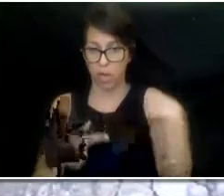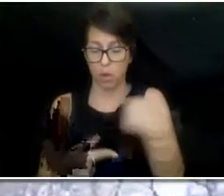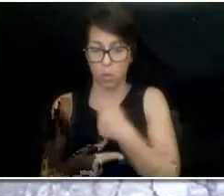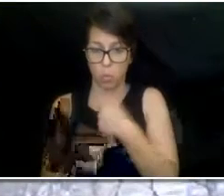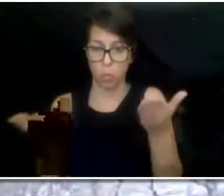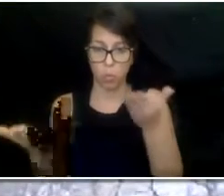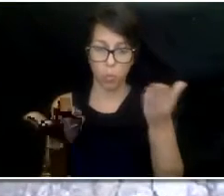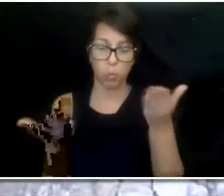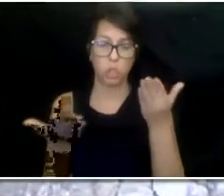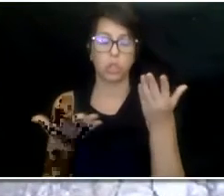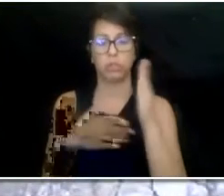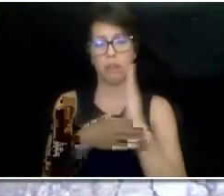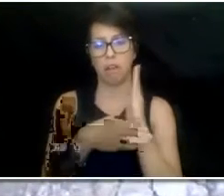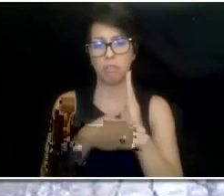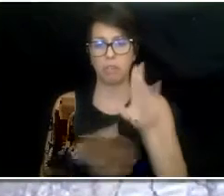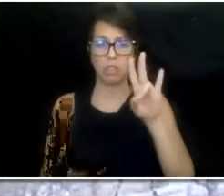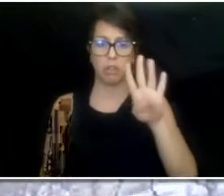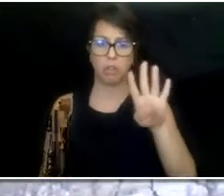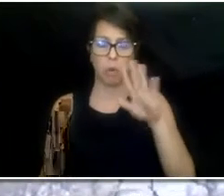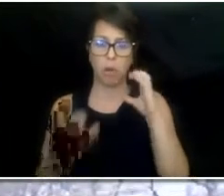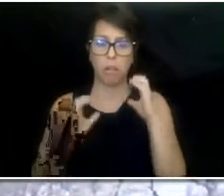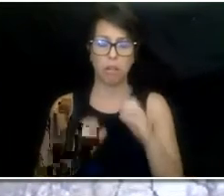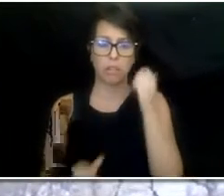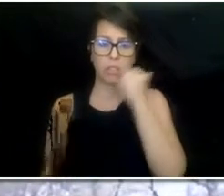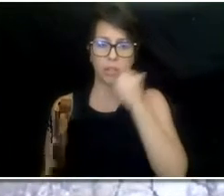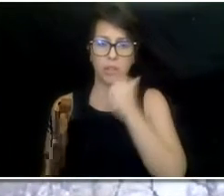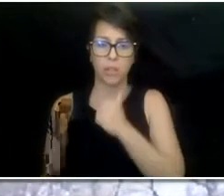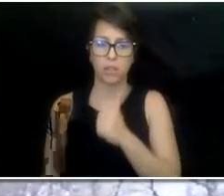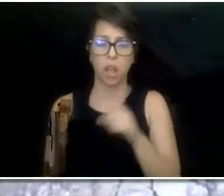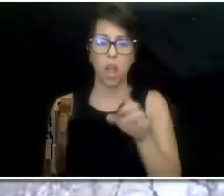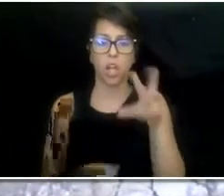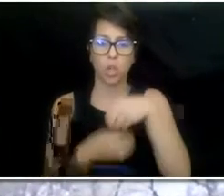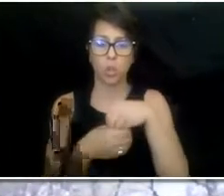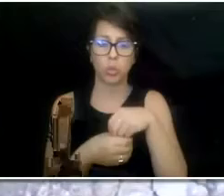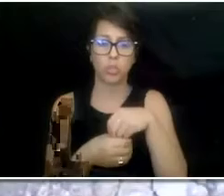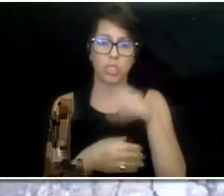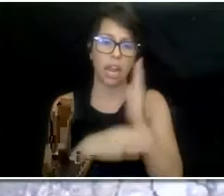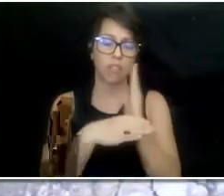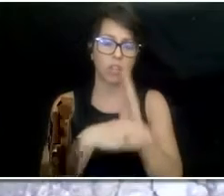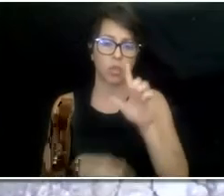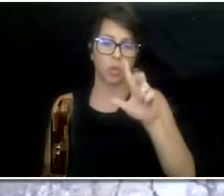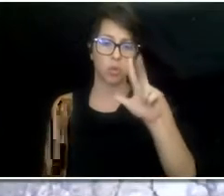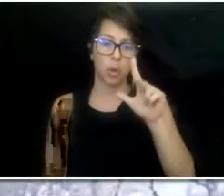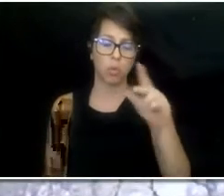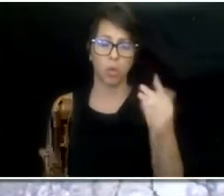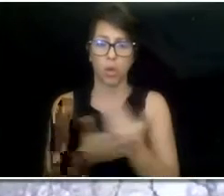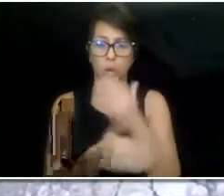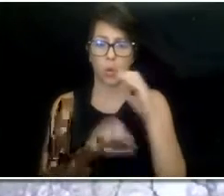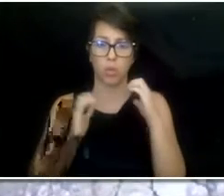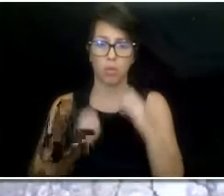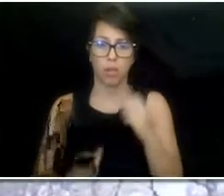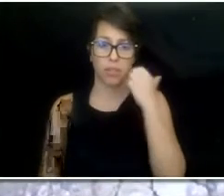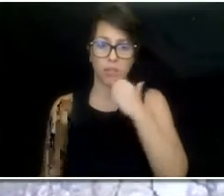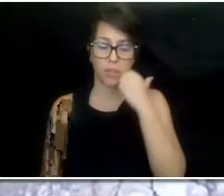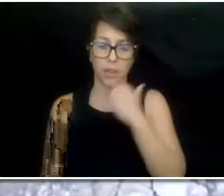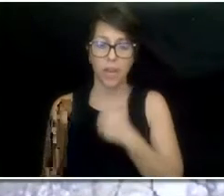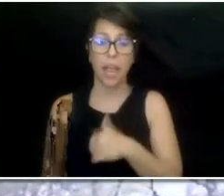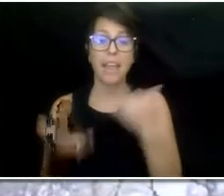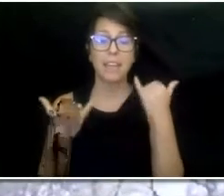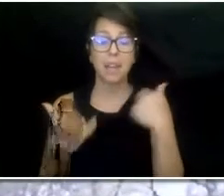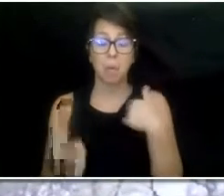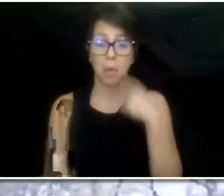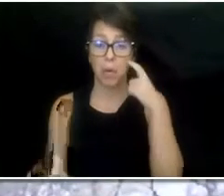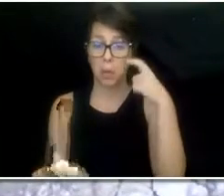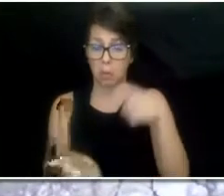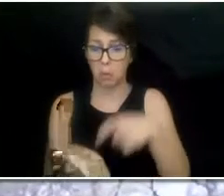for assistance fjcs are working closely with us to ensure that all fjc fjc partners are working